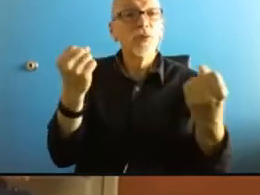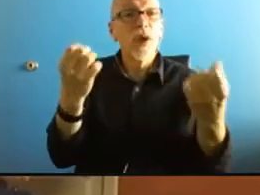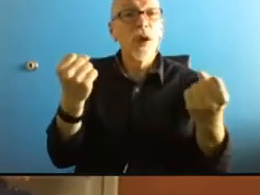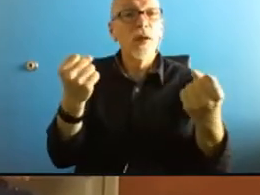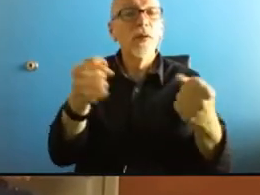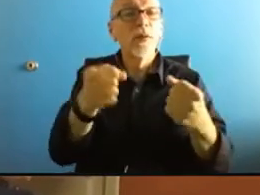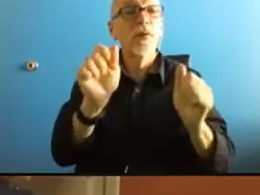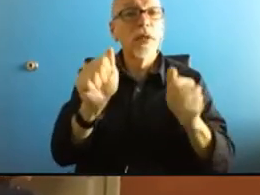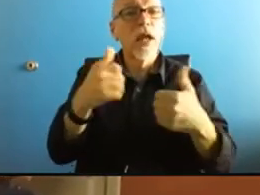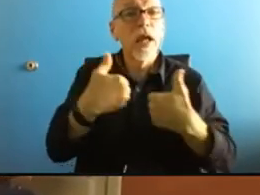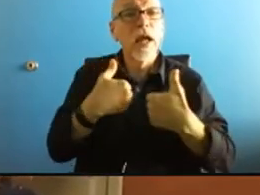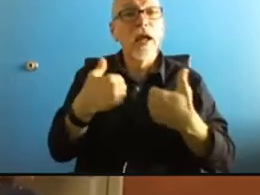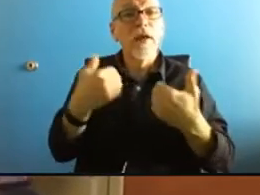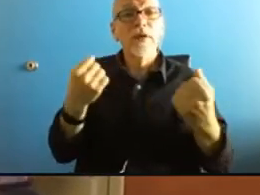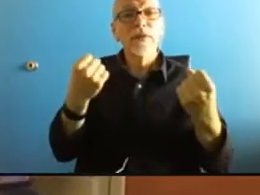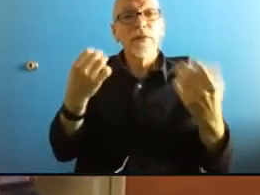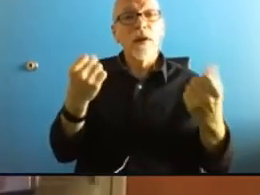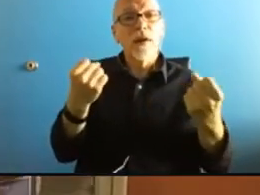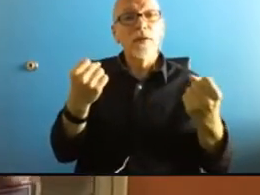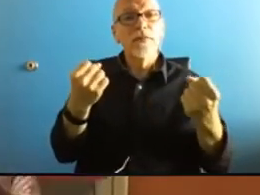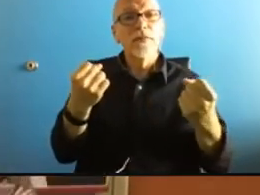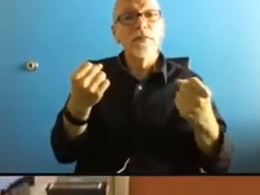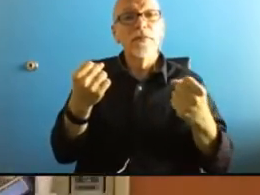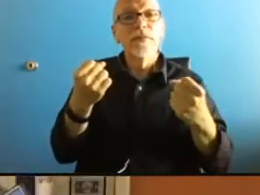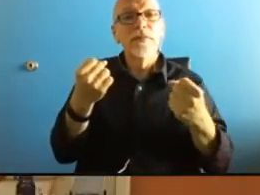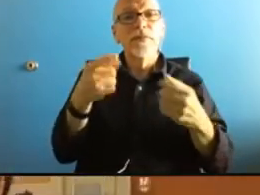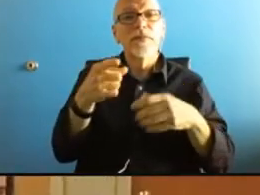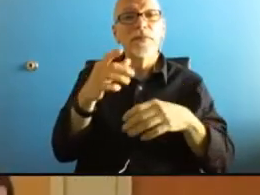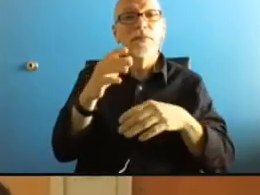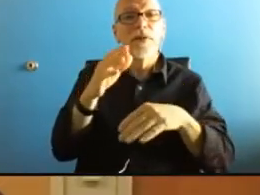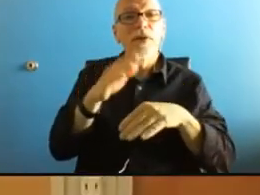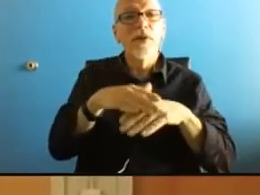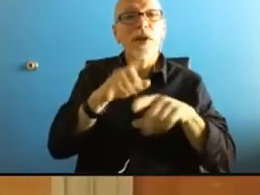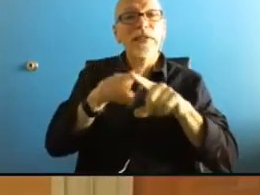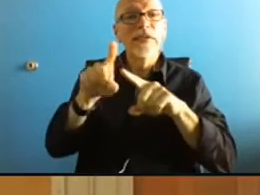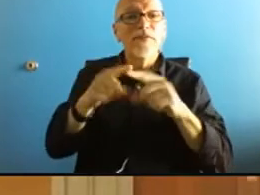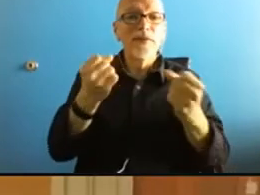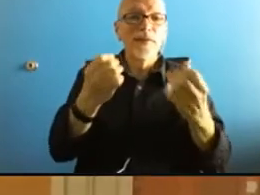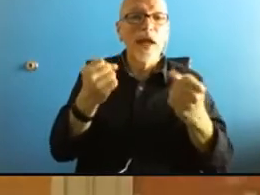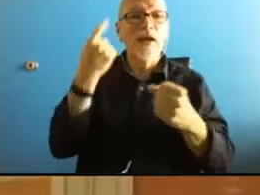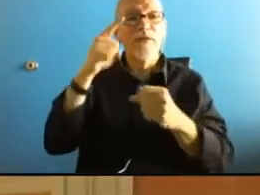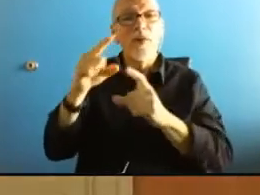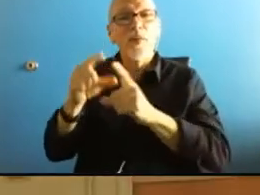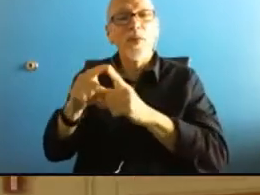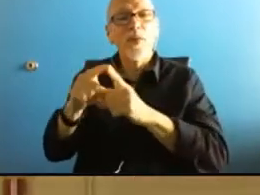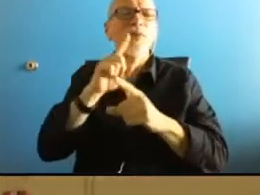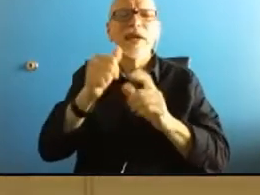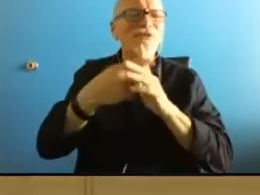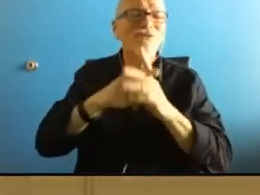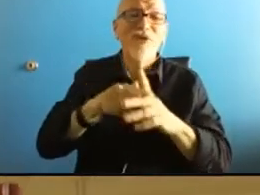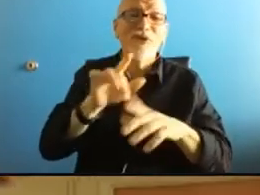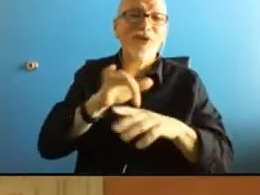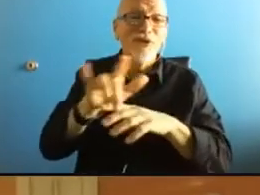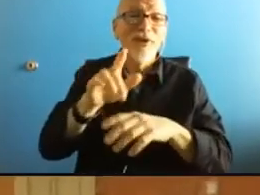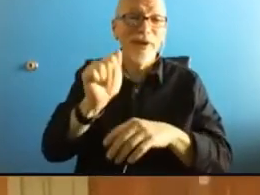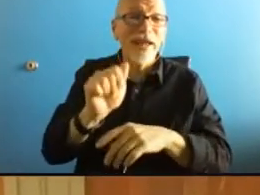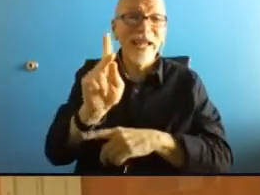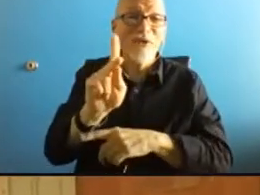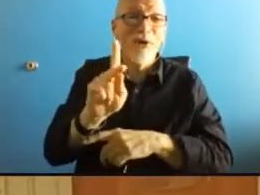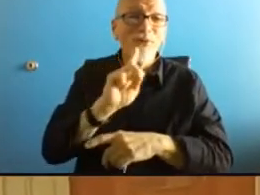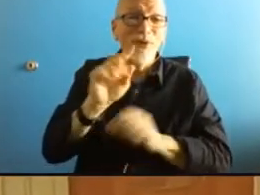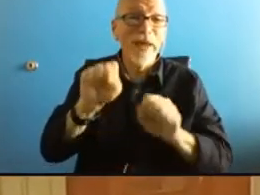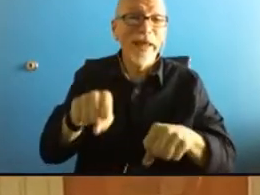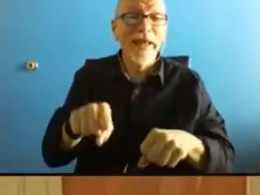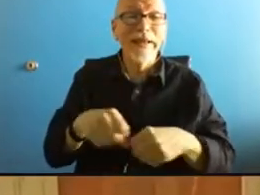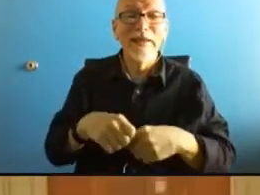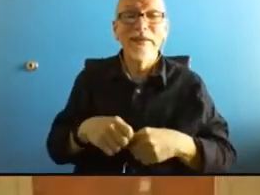have the signs, them go into the different signs for different words. I mean, you can start it Yes. as early as kindergarten. That is